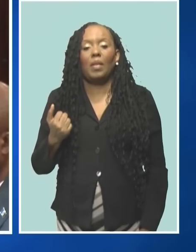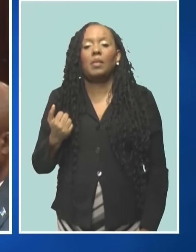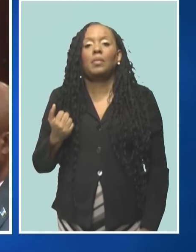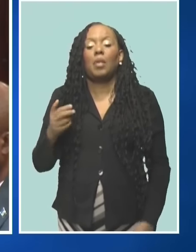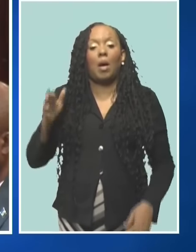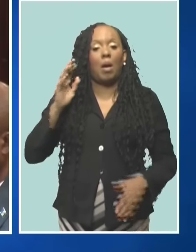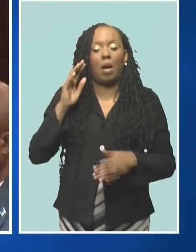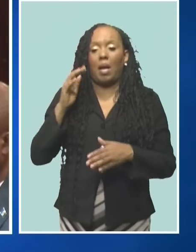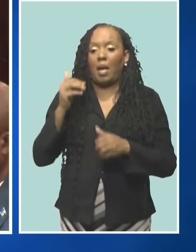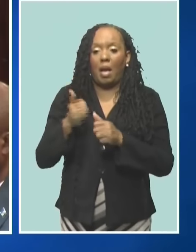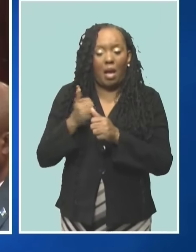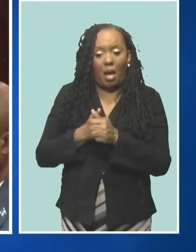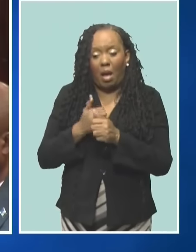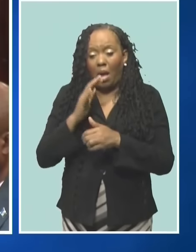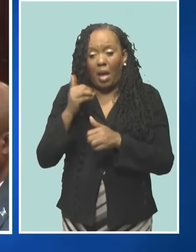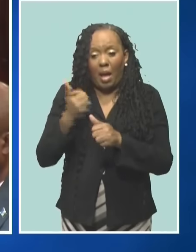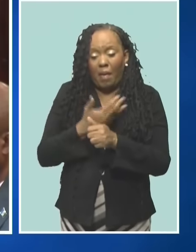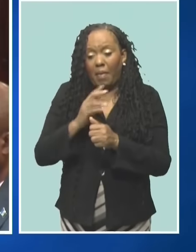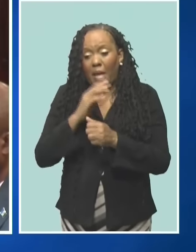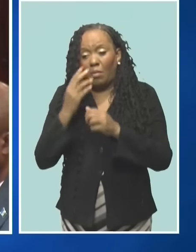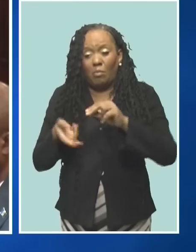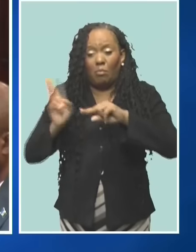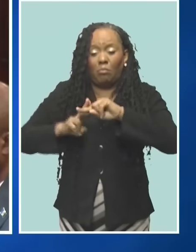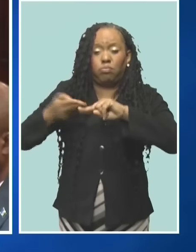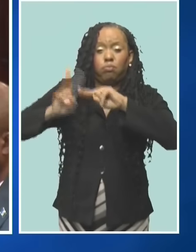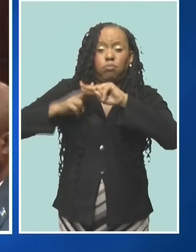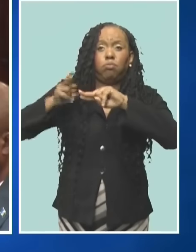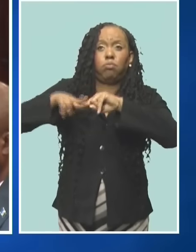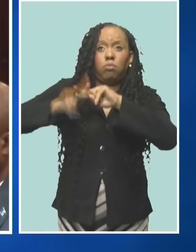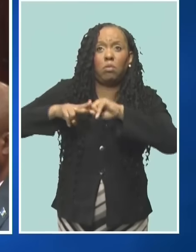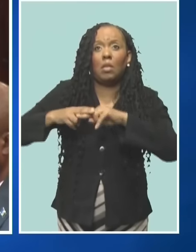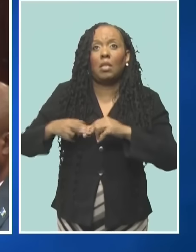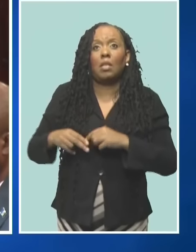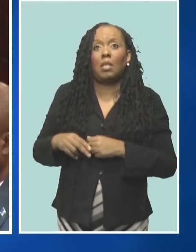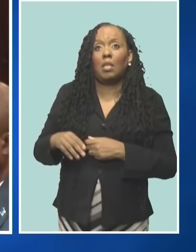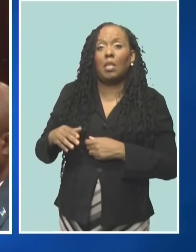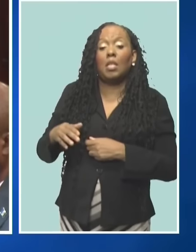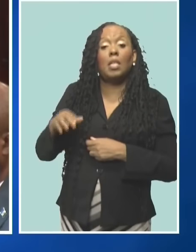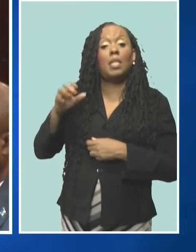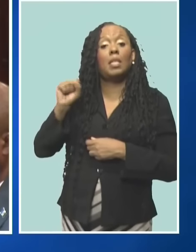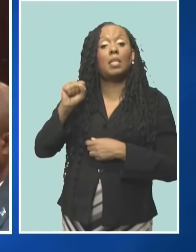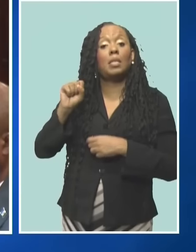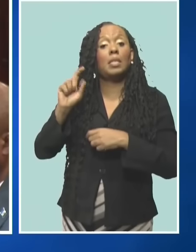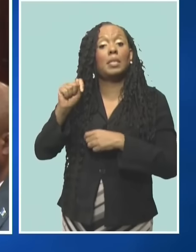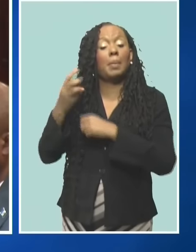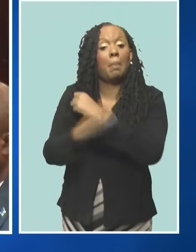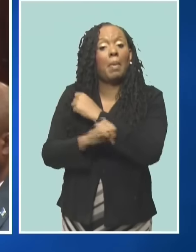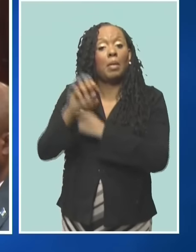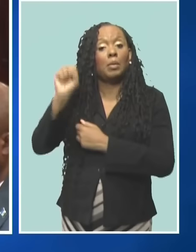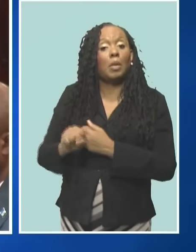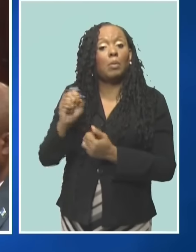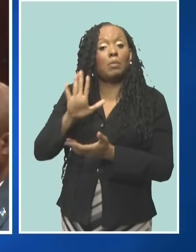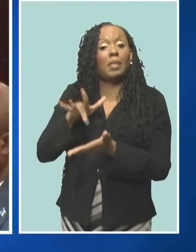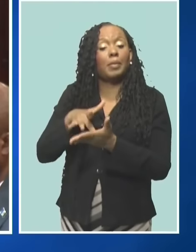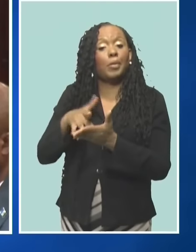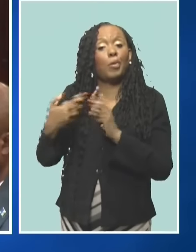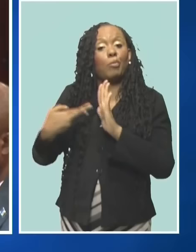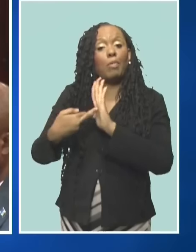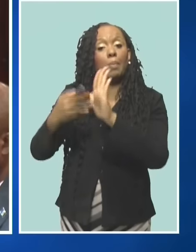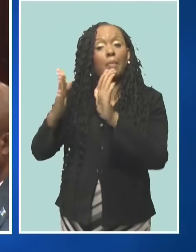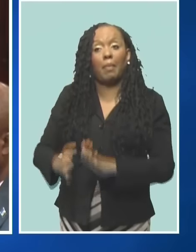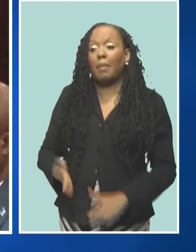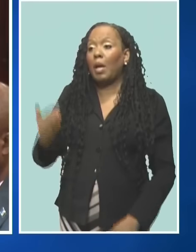by hundreds of basis points. Member for St. Michael South Central can speak to that. This debt,